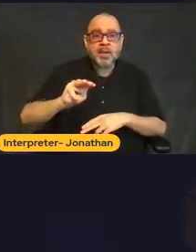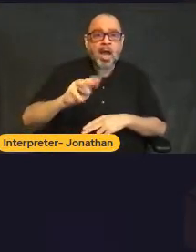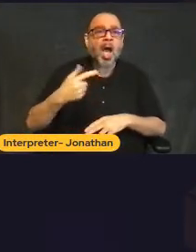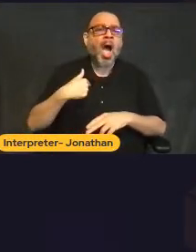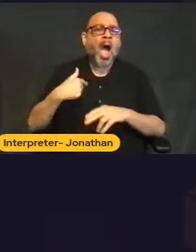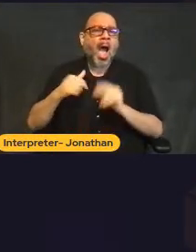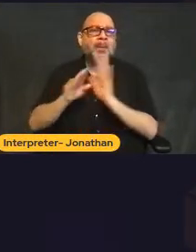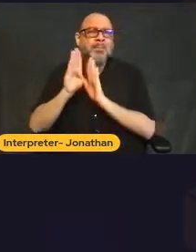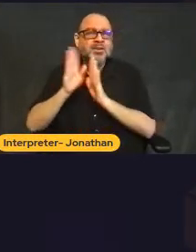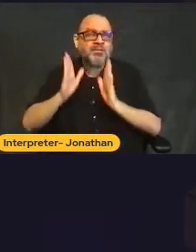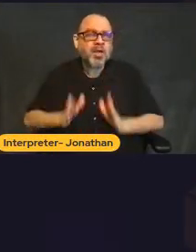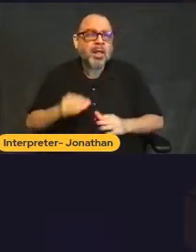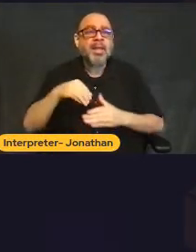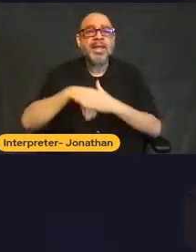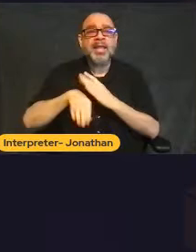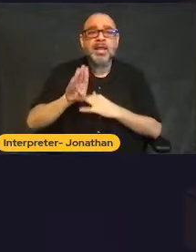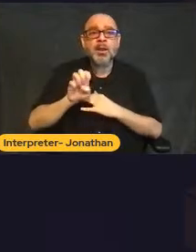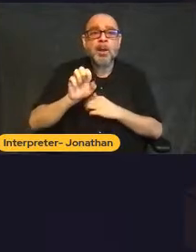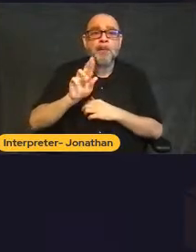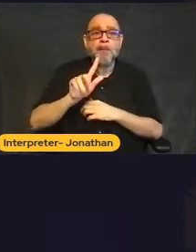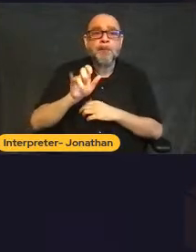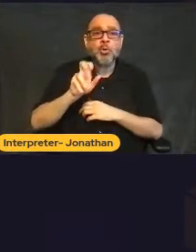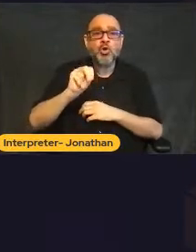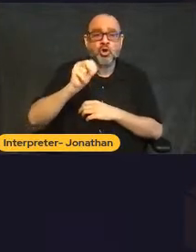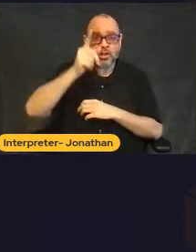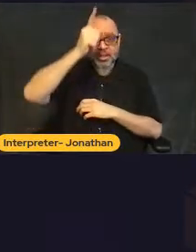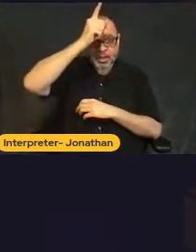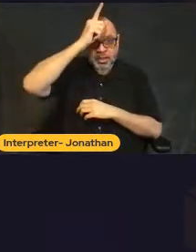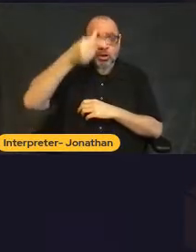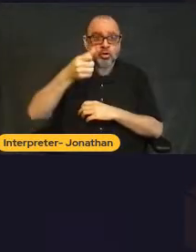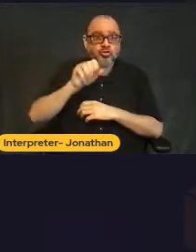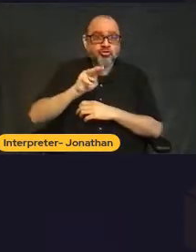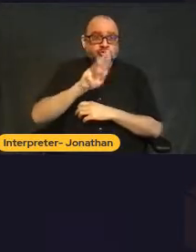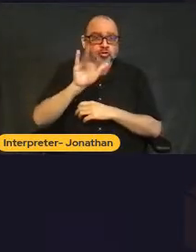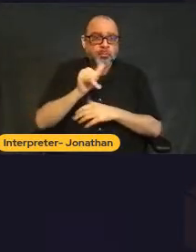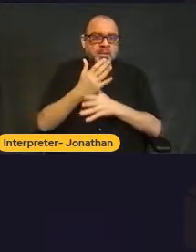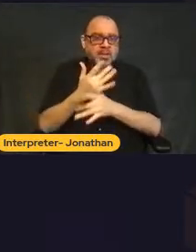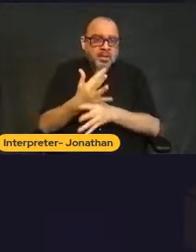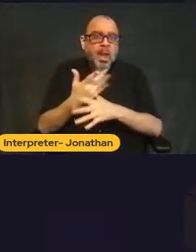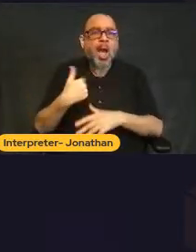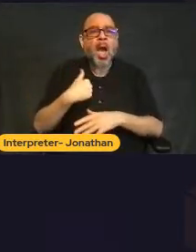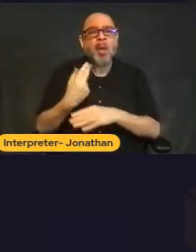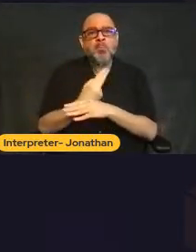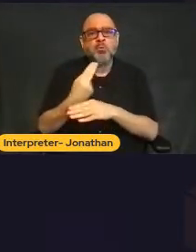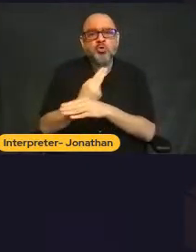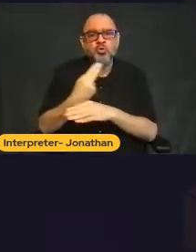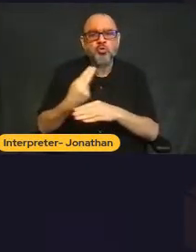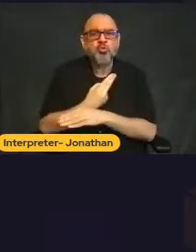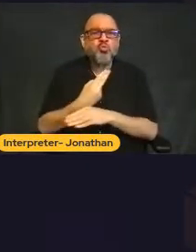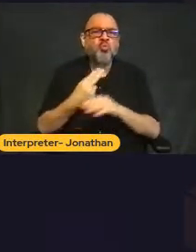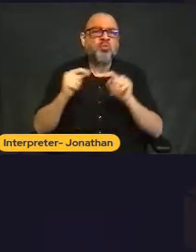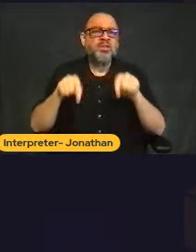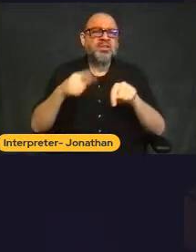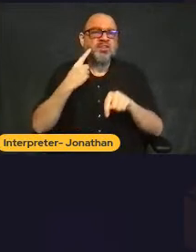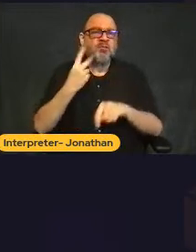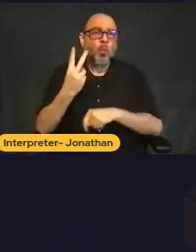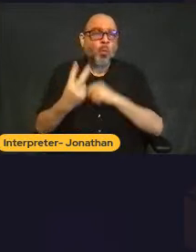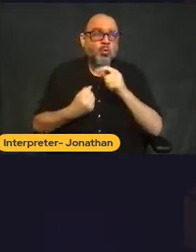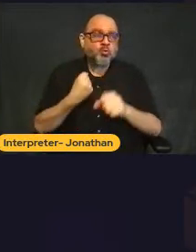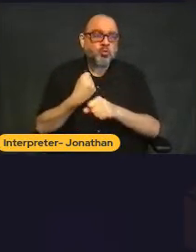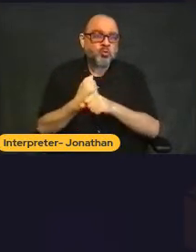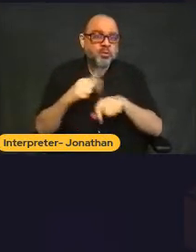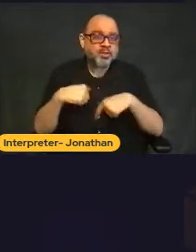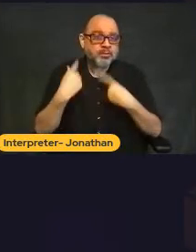in Berlin, Germany. I've been using the AWS CDK for 2 years now, and